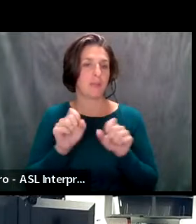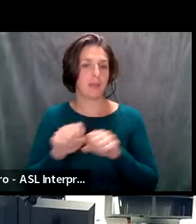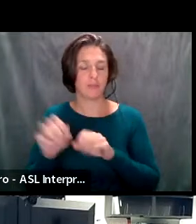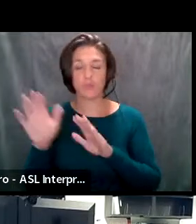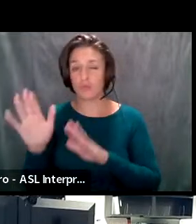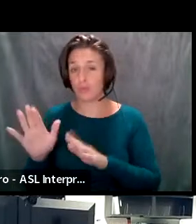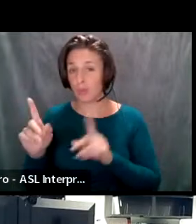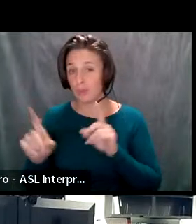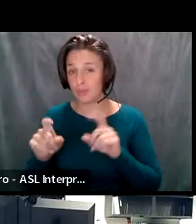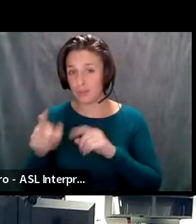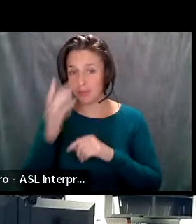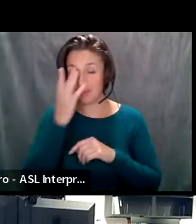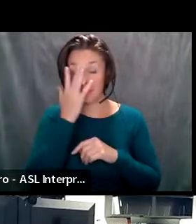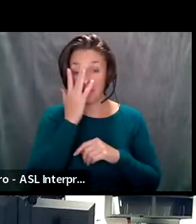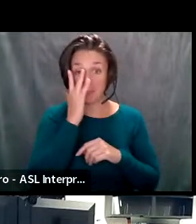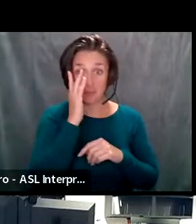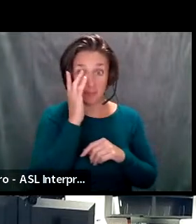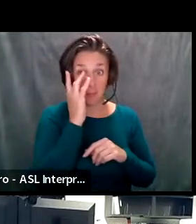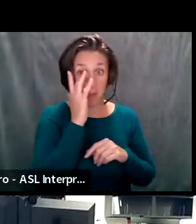question.